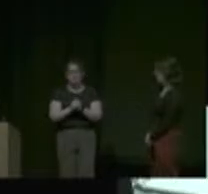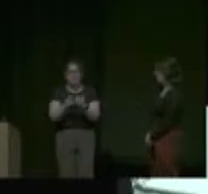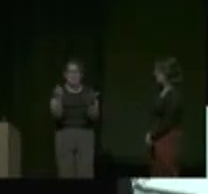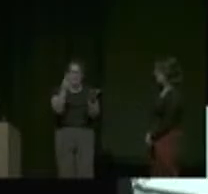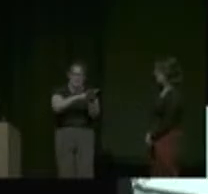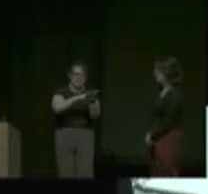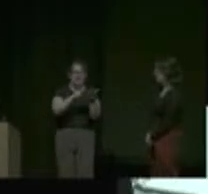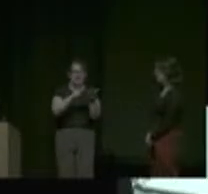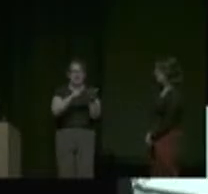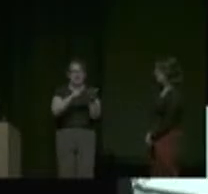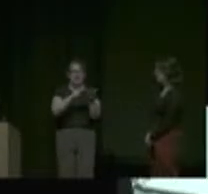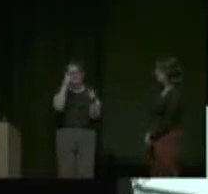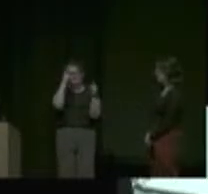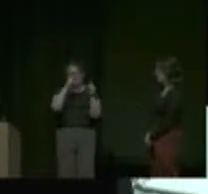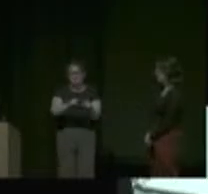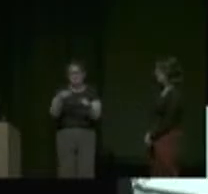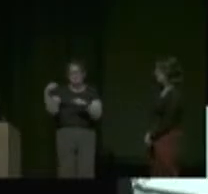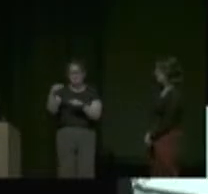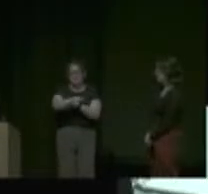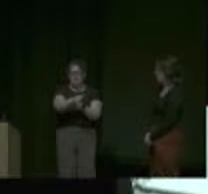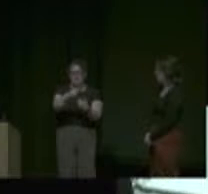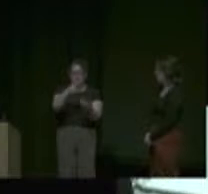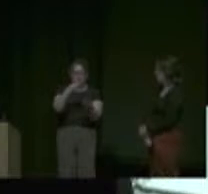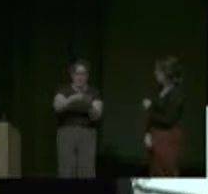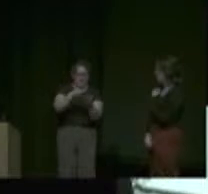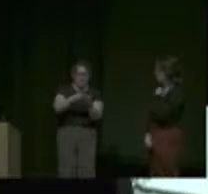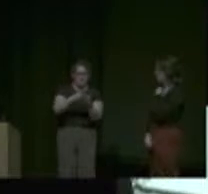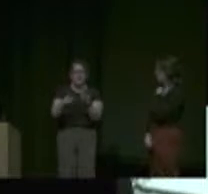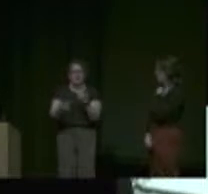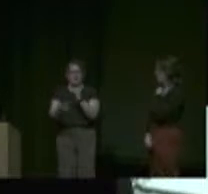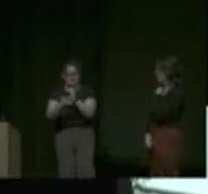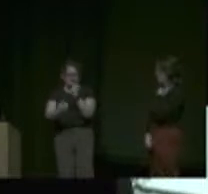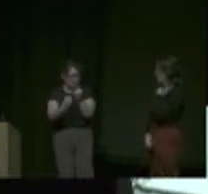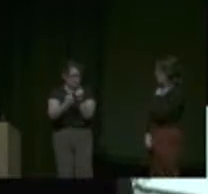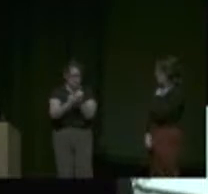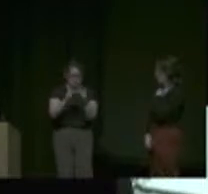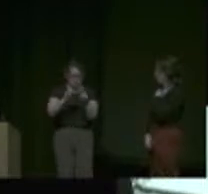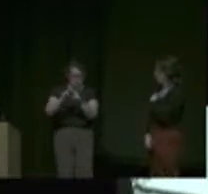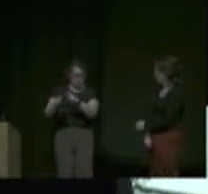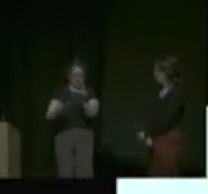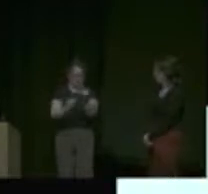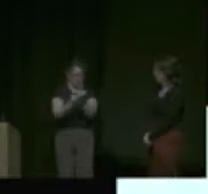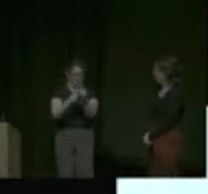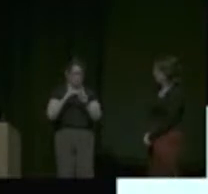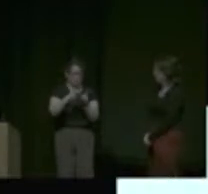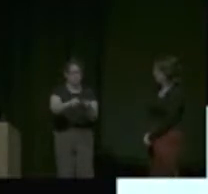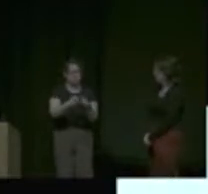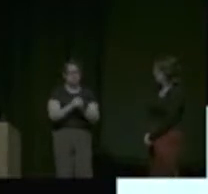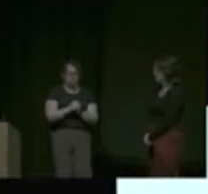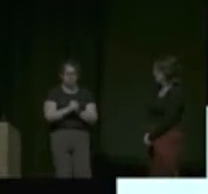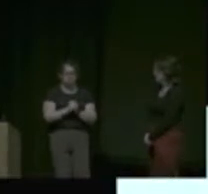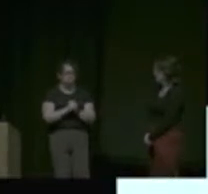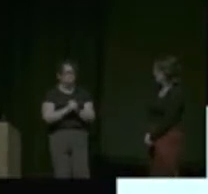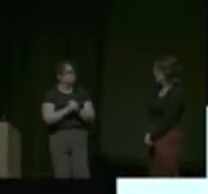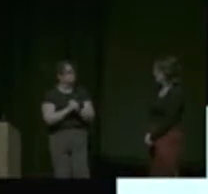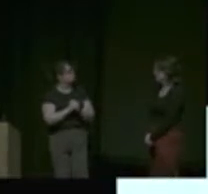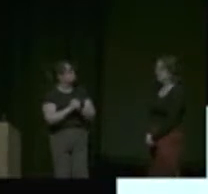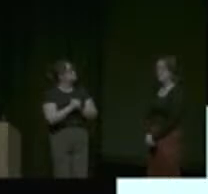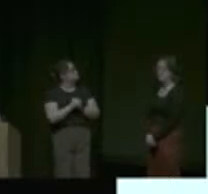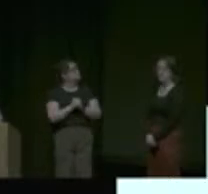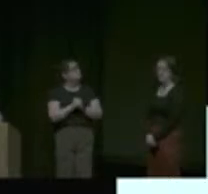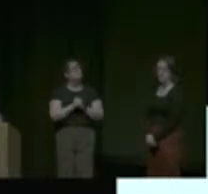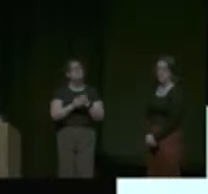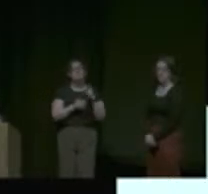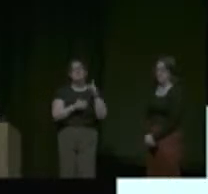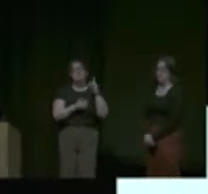providing cash or technical support or in-kind contributions.